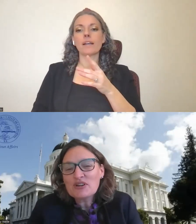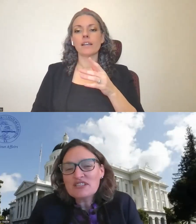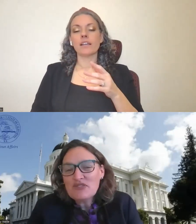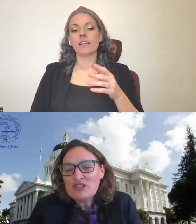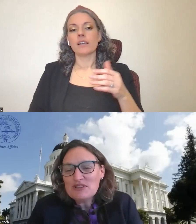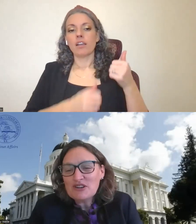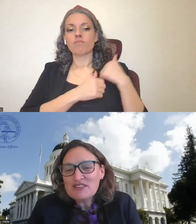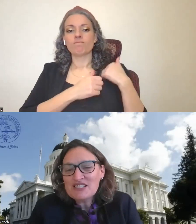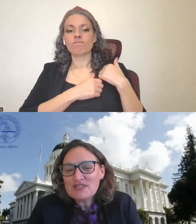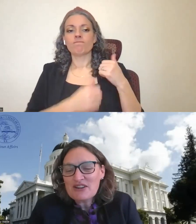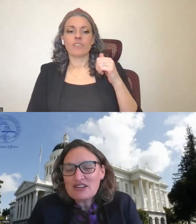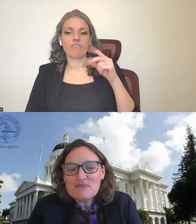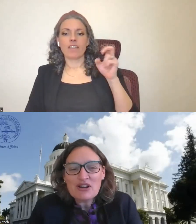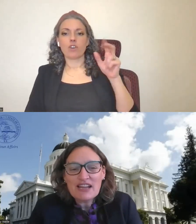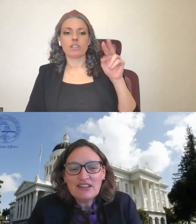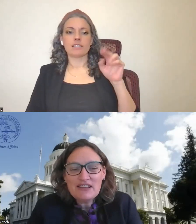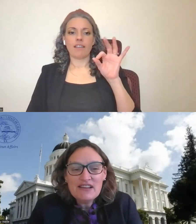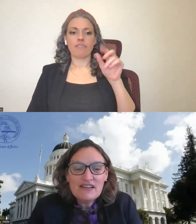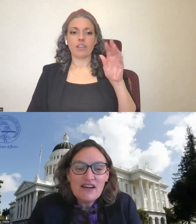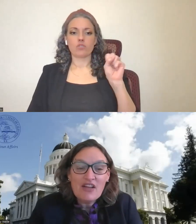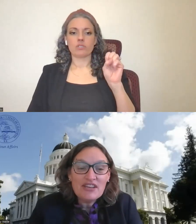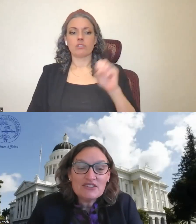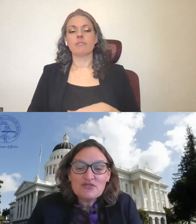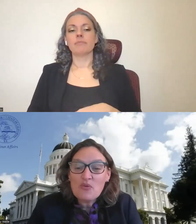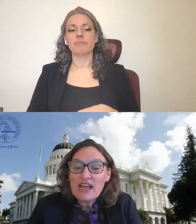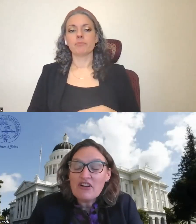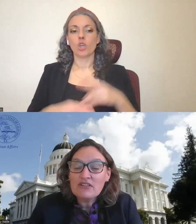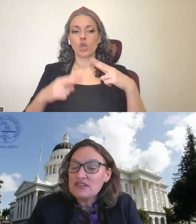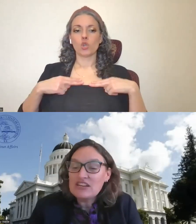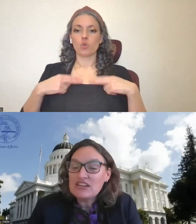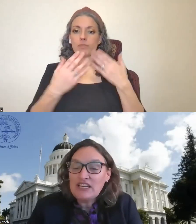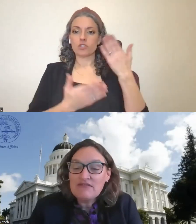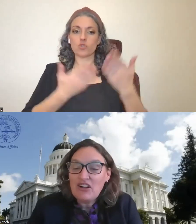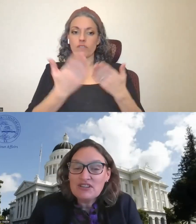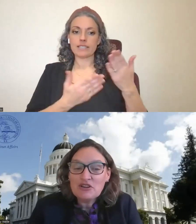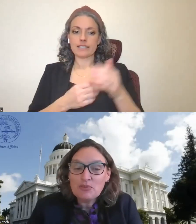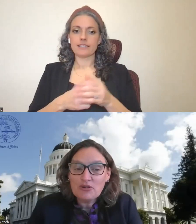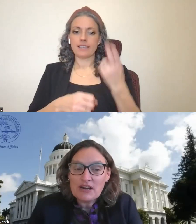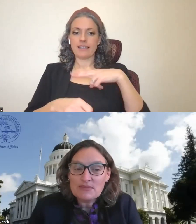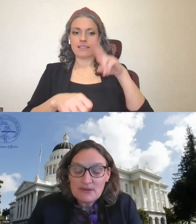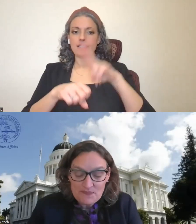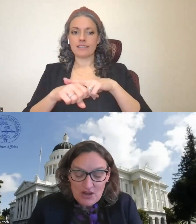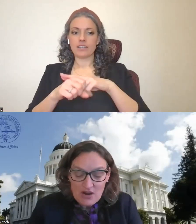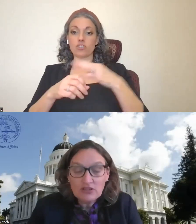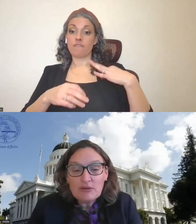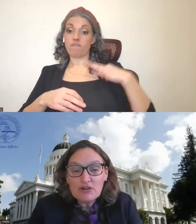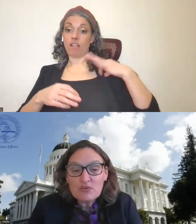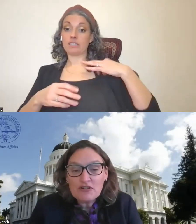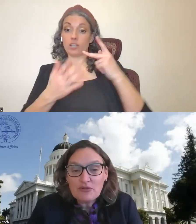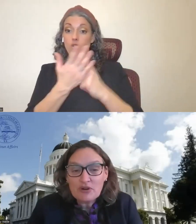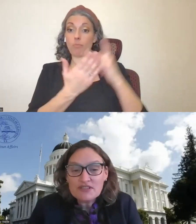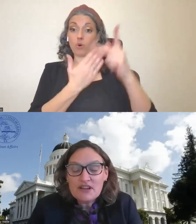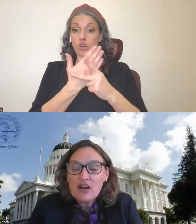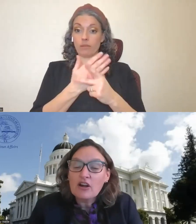of course, Health and Human Services with Secretary Mark Galley. On the next row, we have our nation-leading volunteer programs, our labor